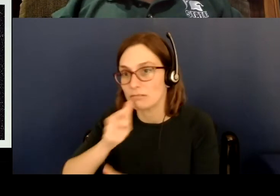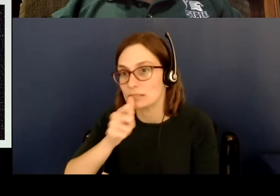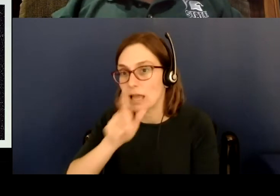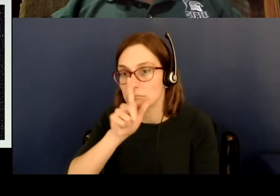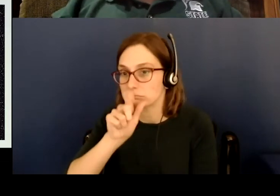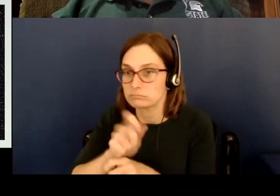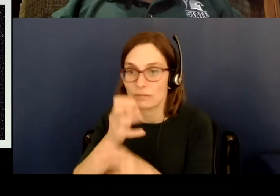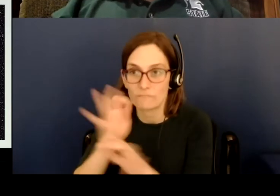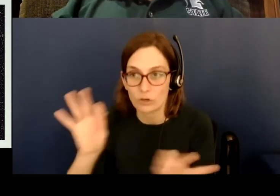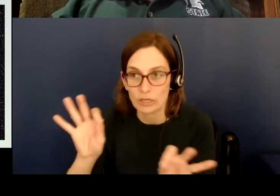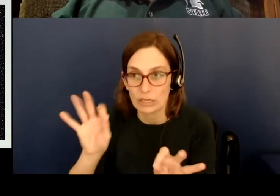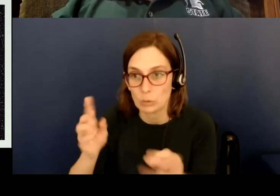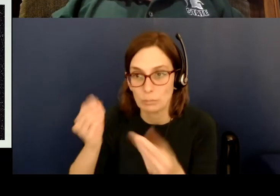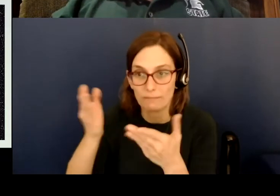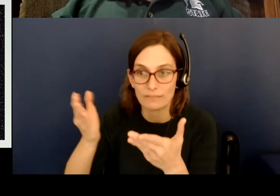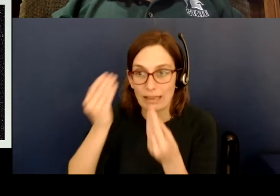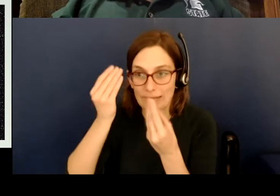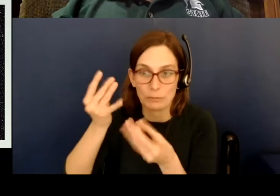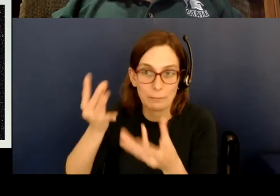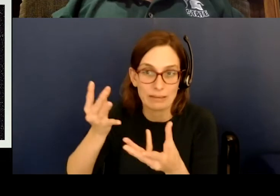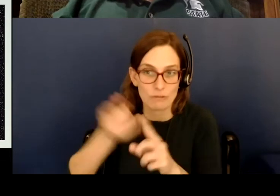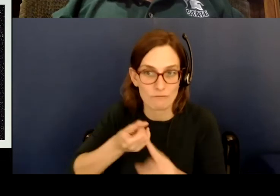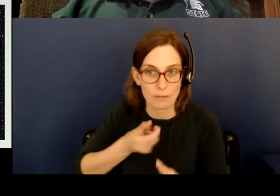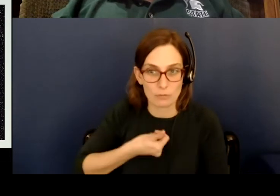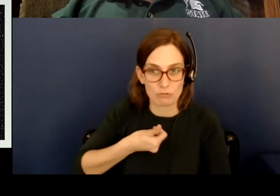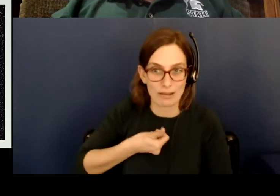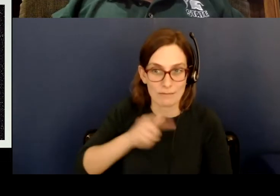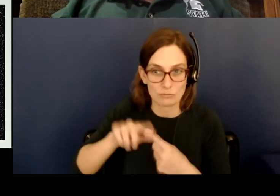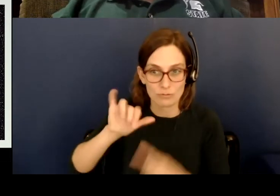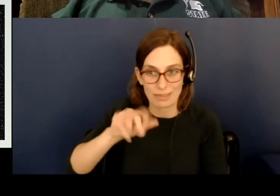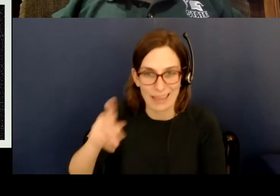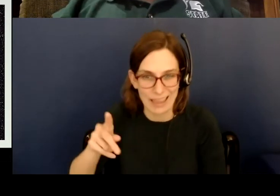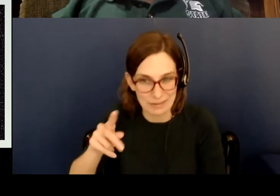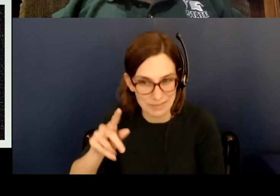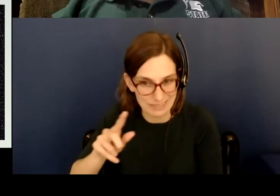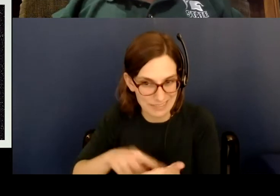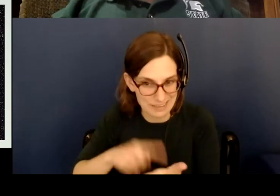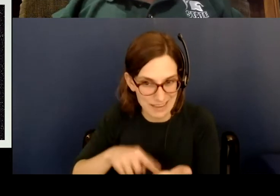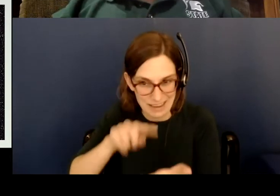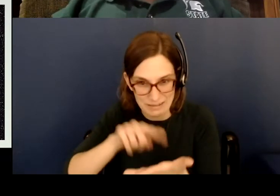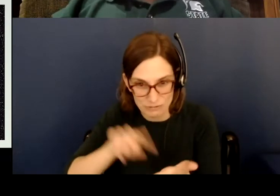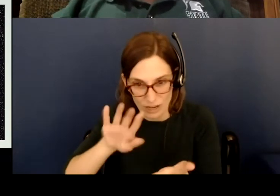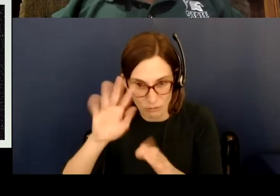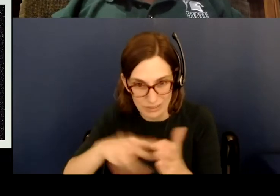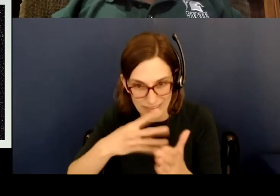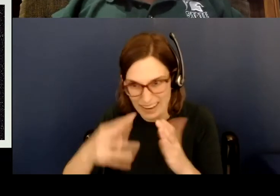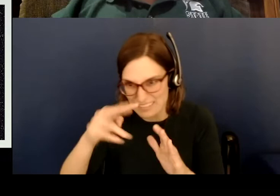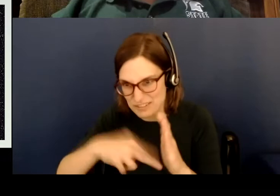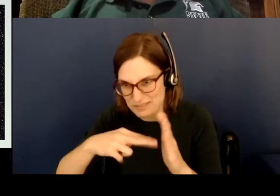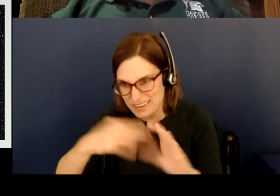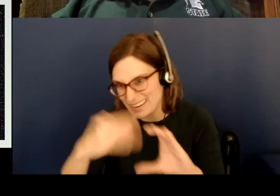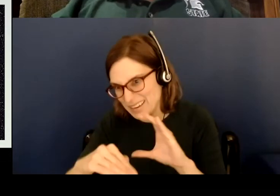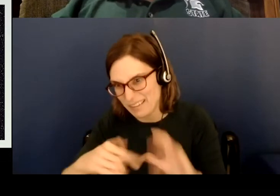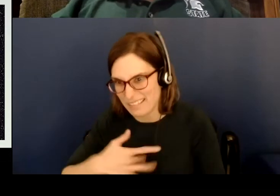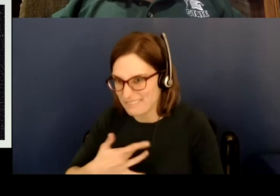app information. And so it will read your email, check your schedule. I find it kind of an invasion of